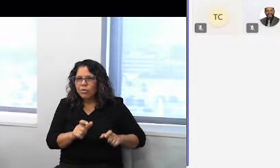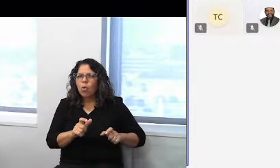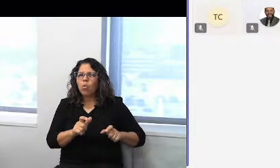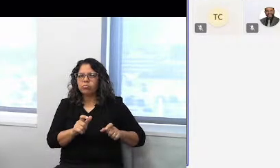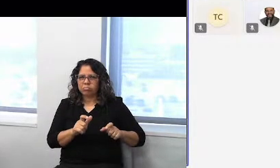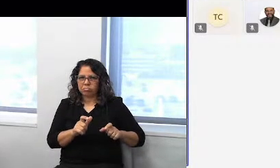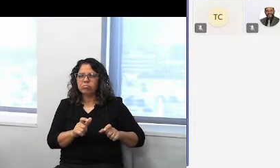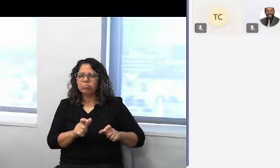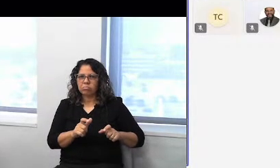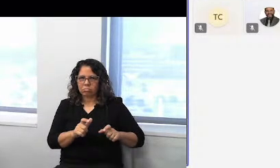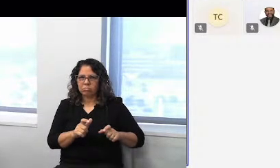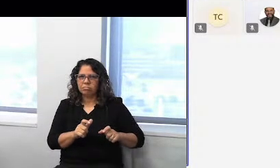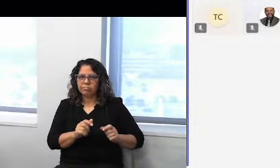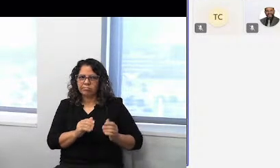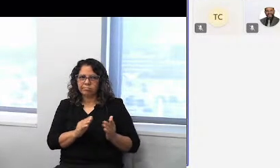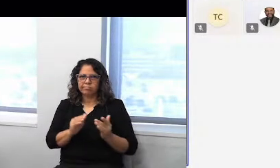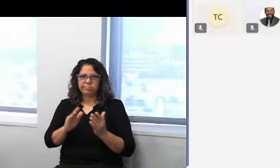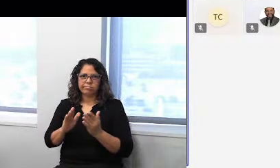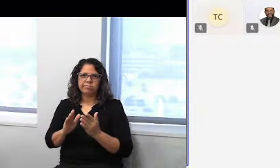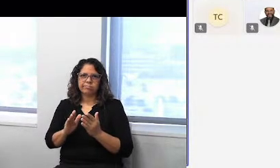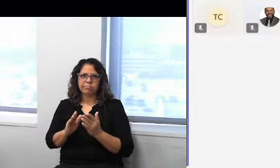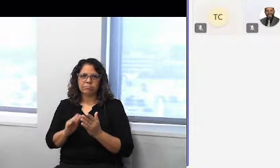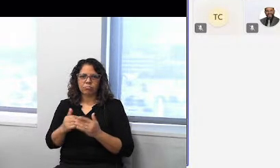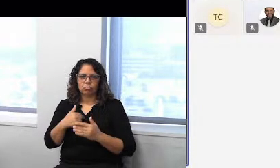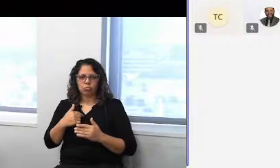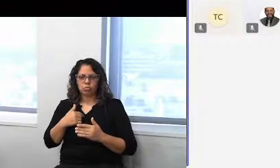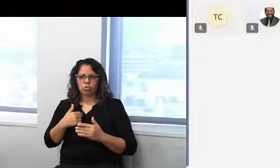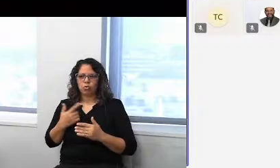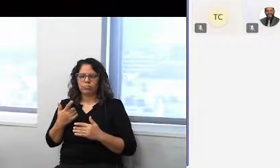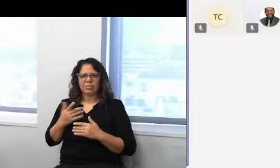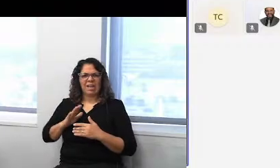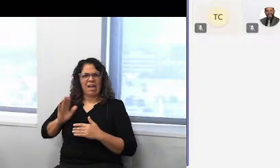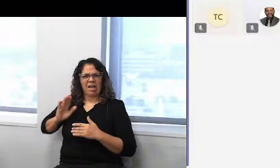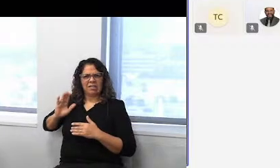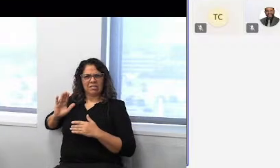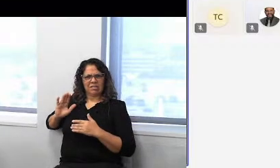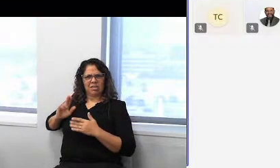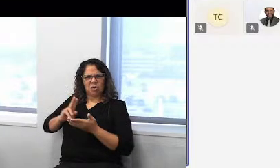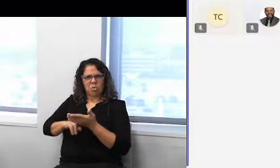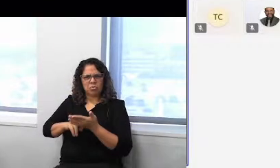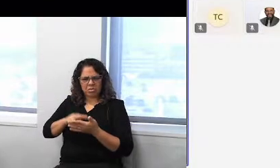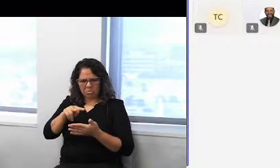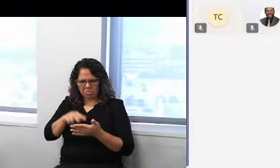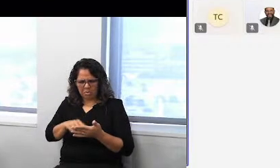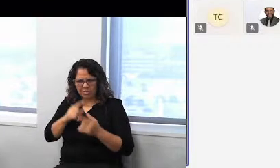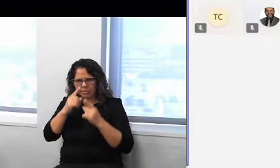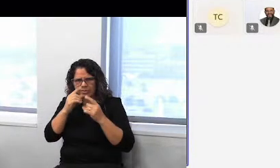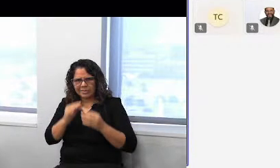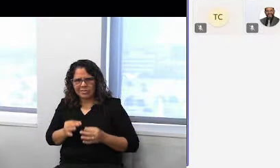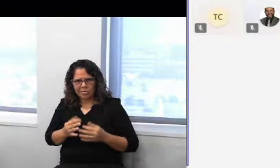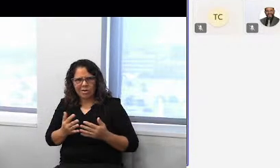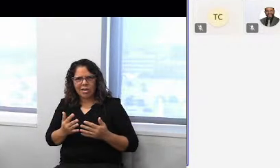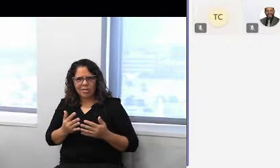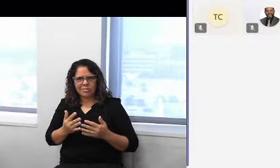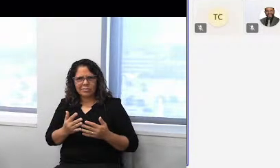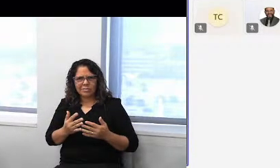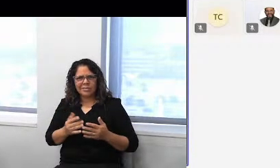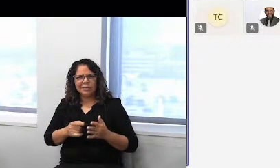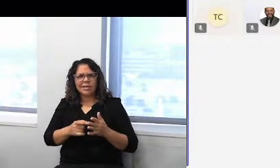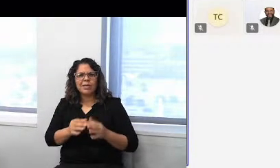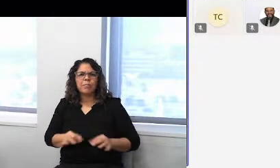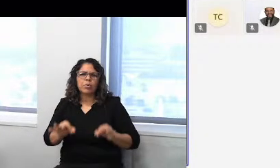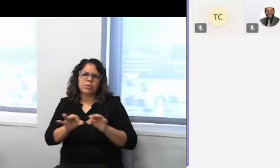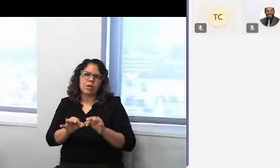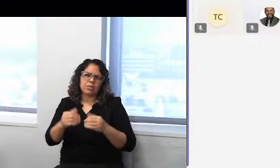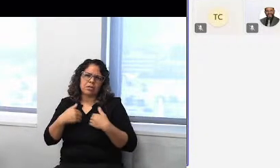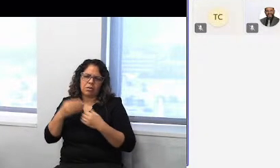these contracts in the past, making those decisions require the entire information. Hopefully that, from my professional view, my